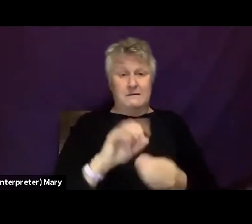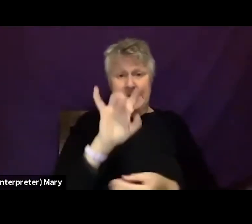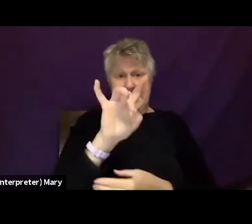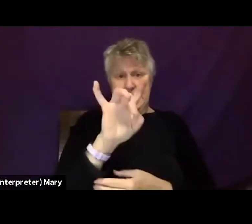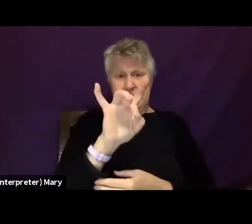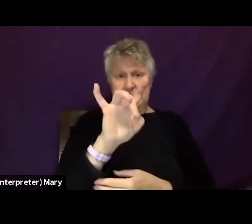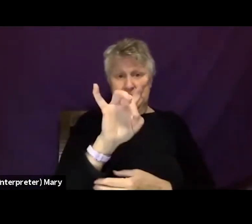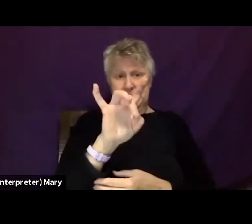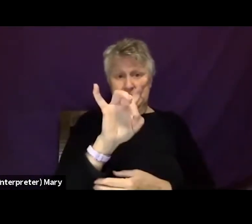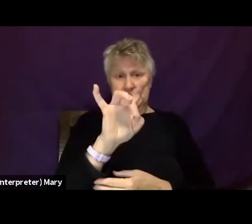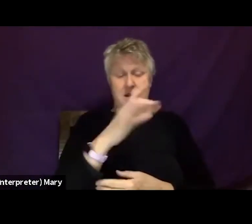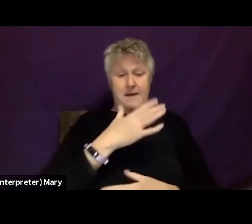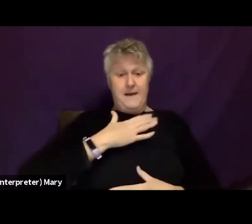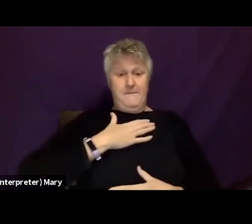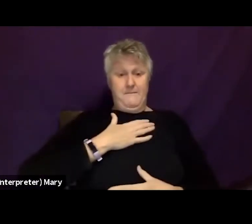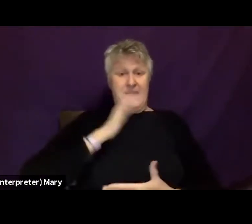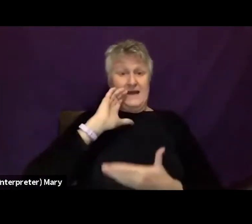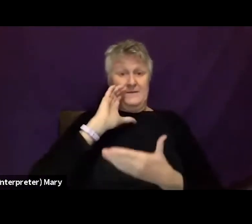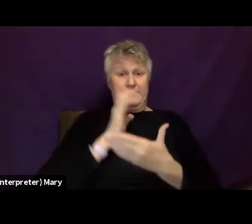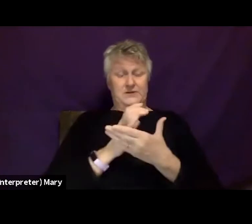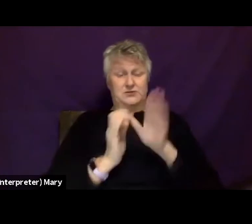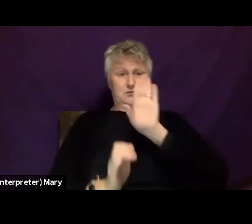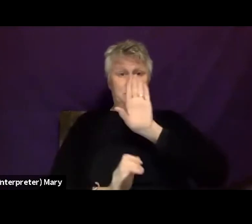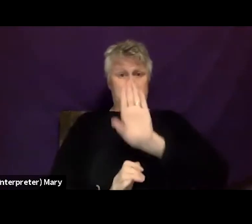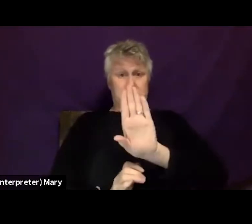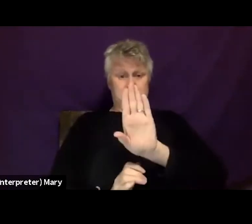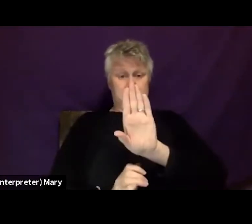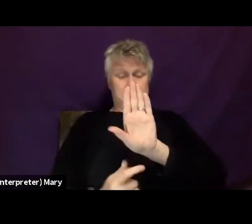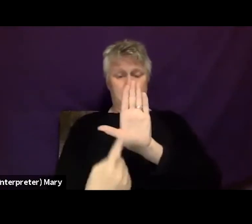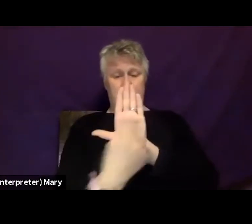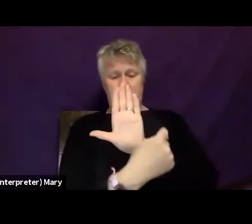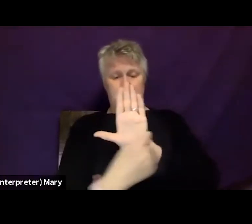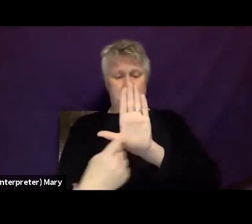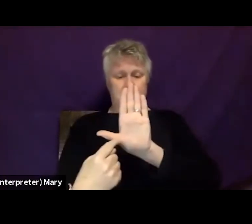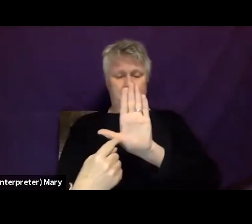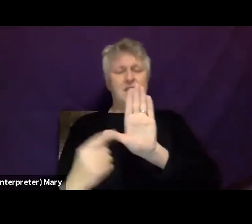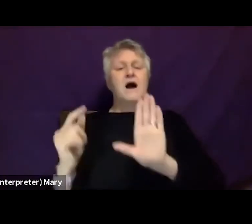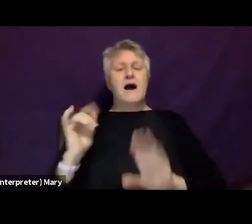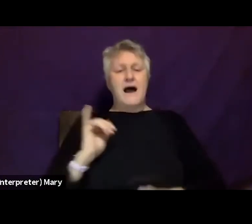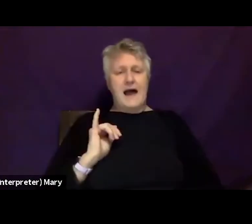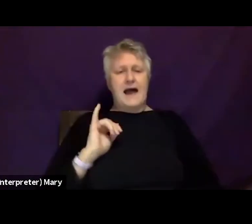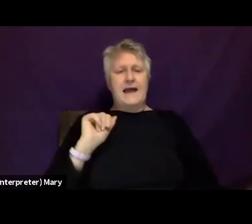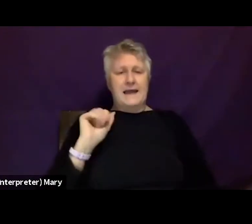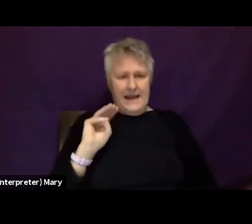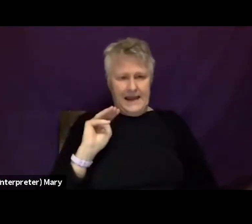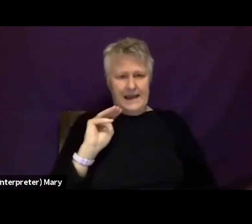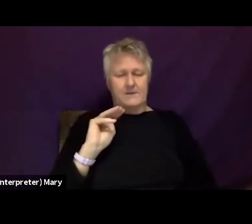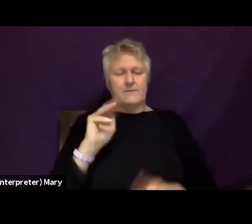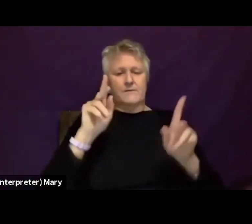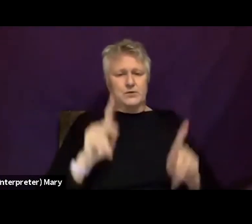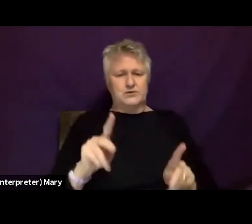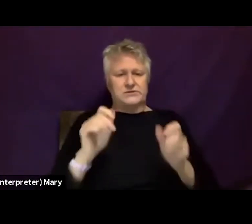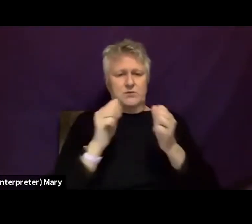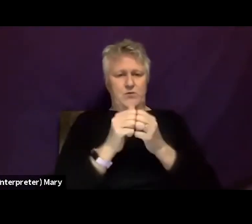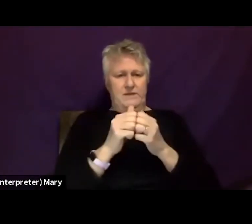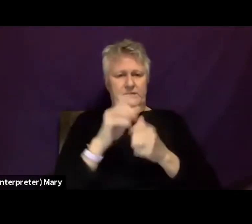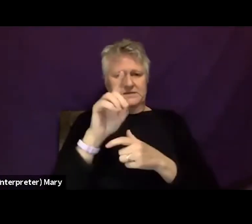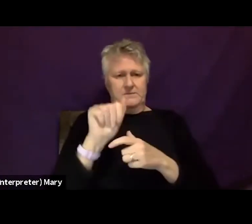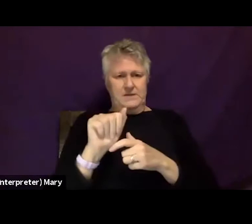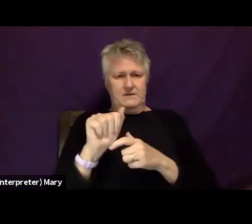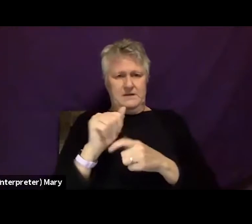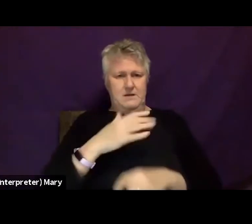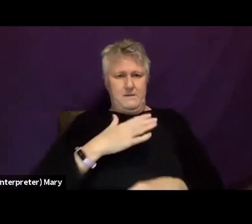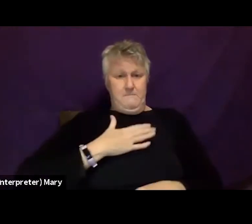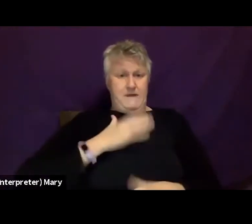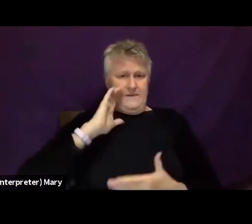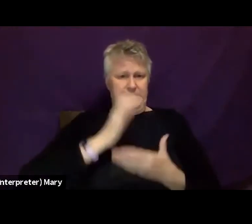my picture. My picture will say, I am a person with a disability. And then the outside pictures will